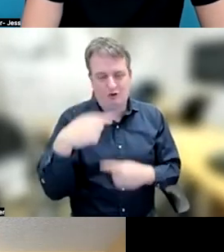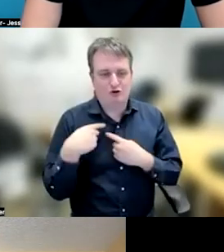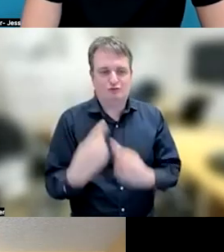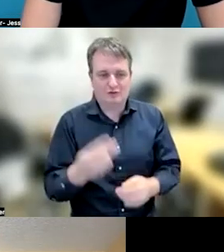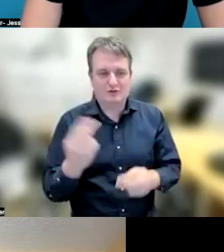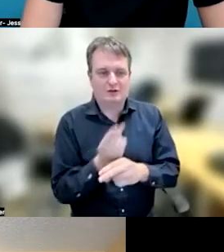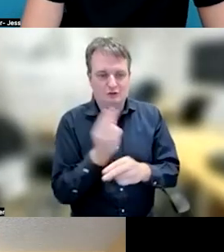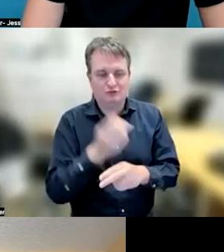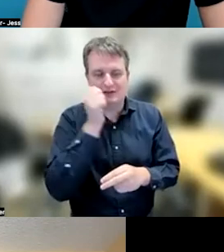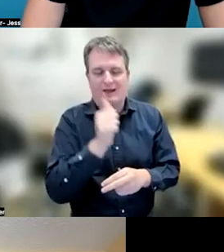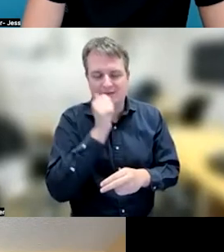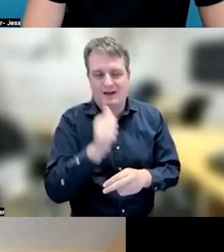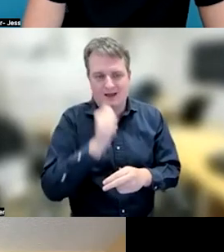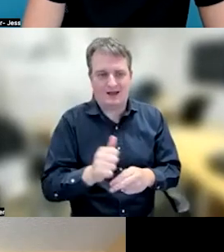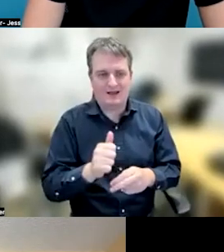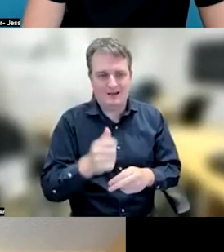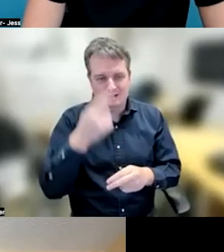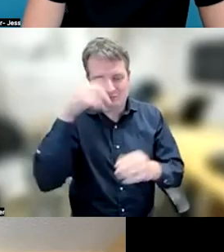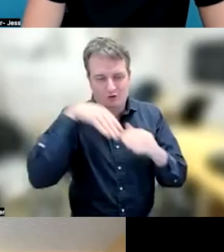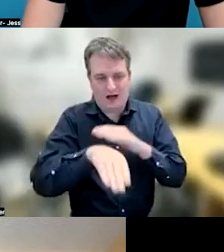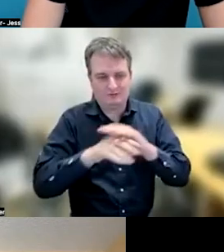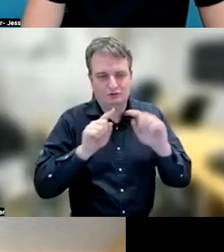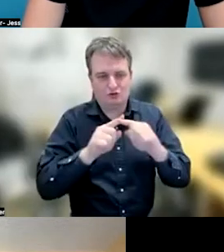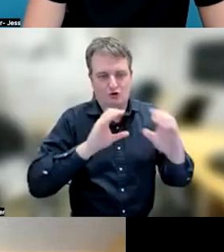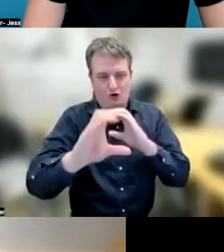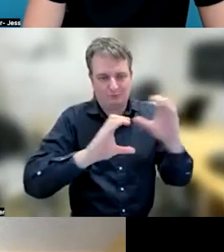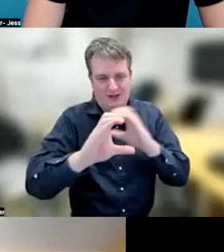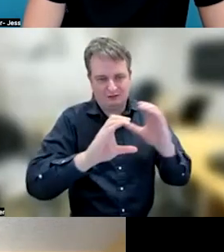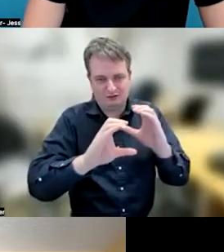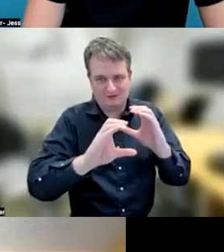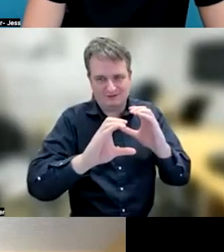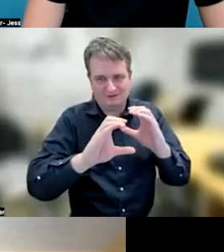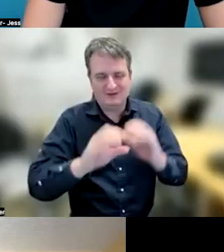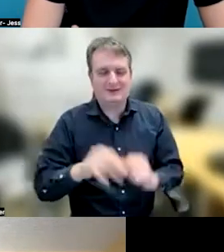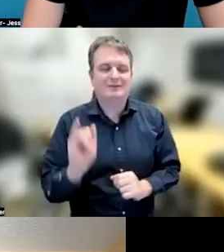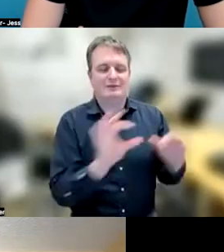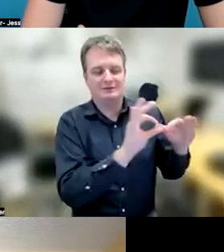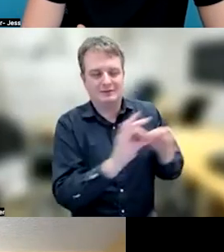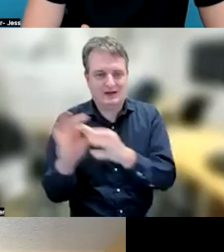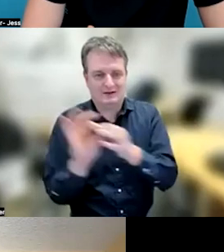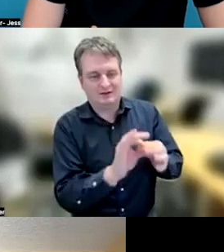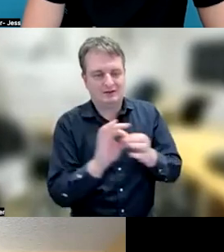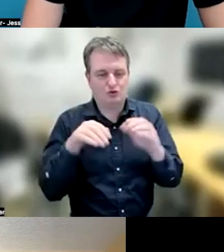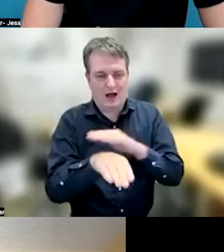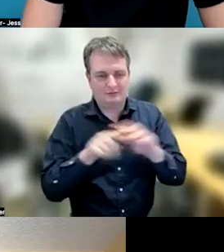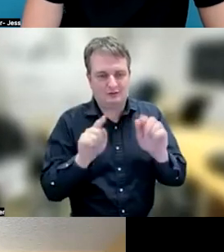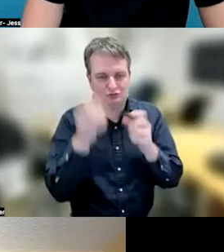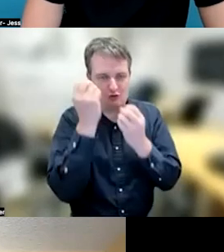information into a familiar concept that we've been familiar with is providing access to